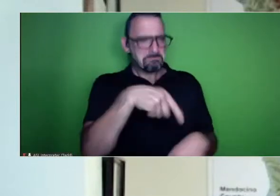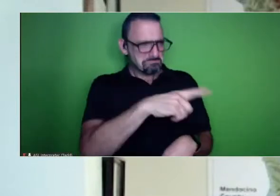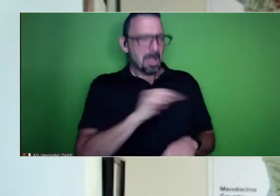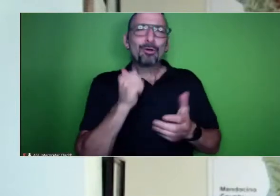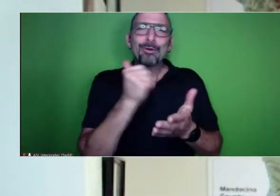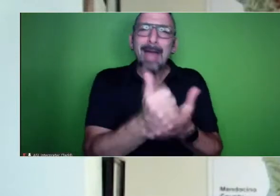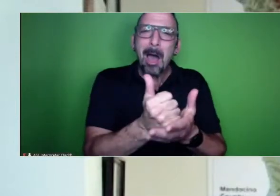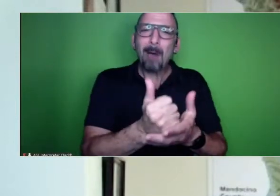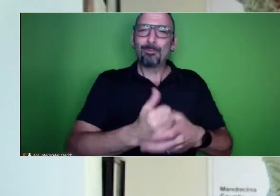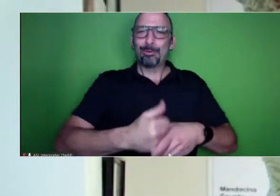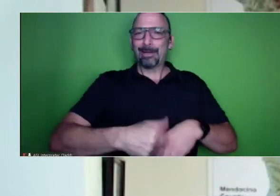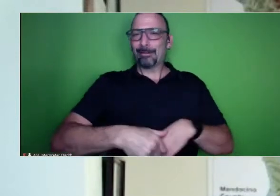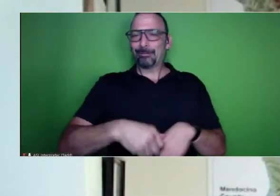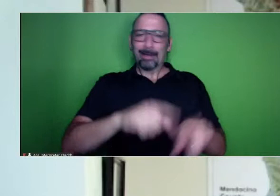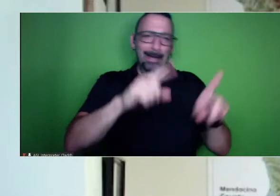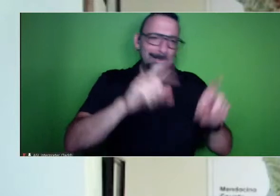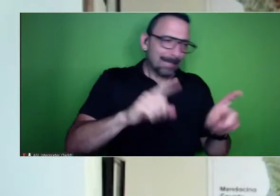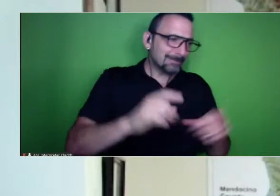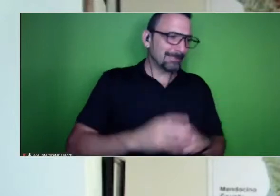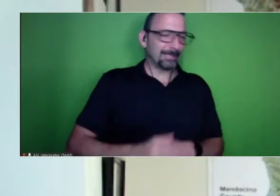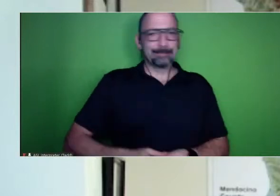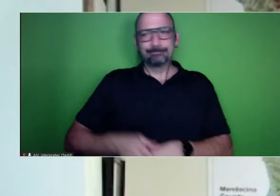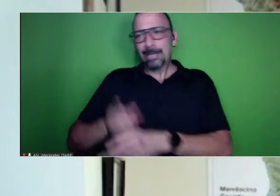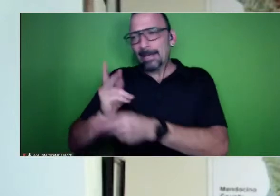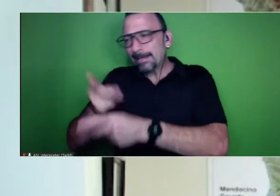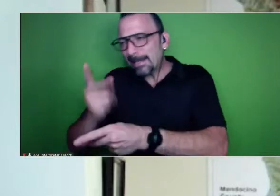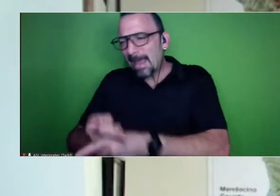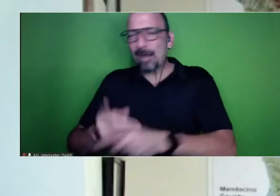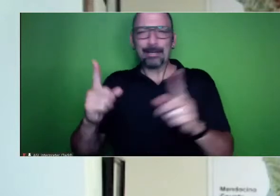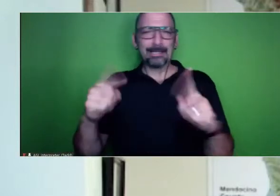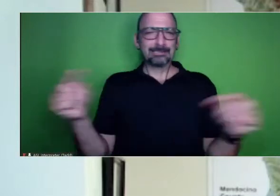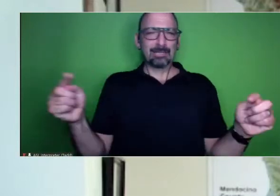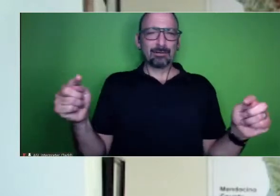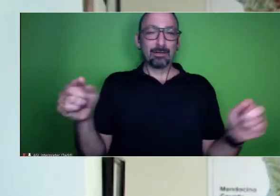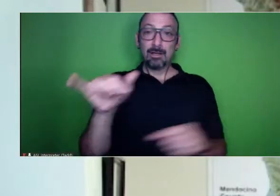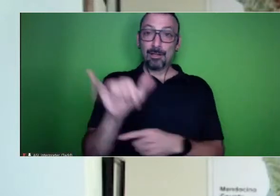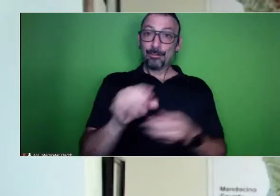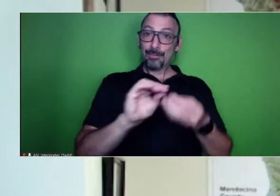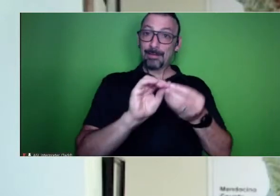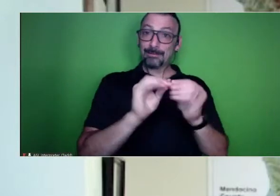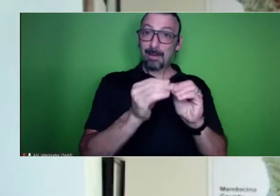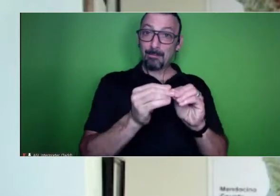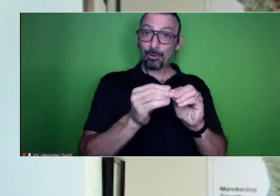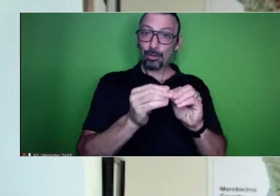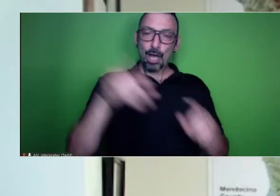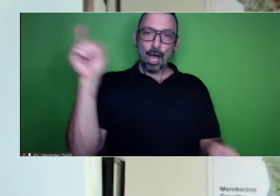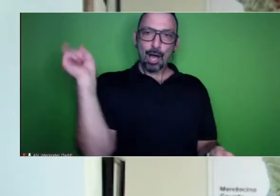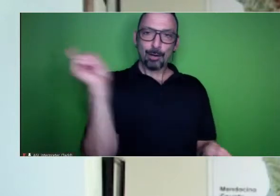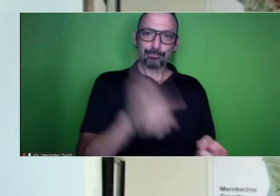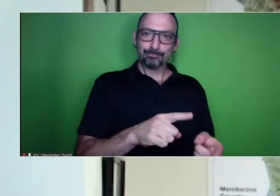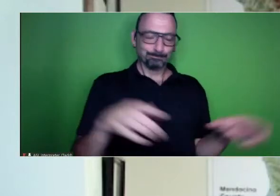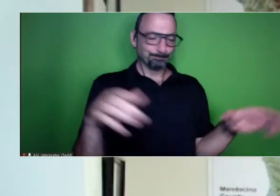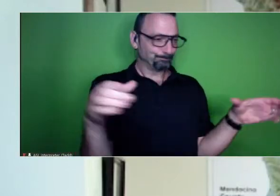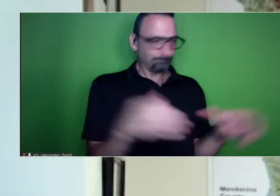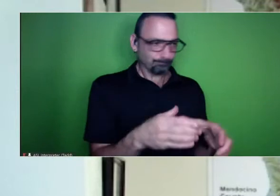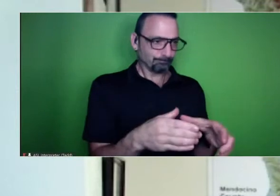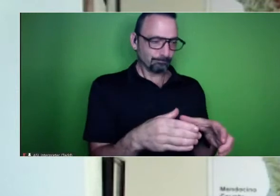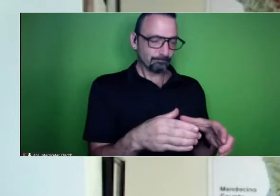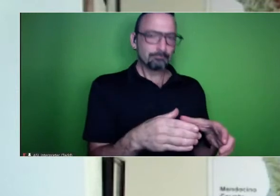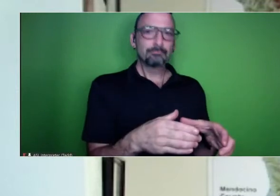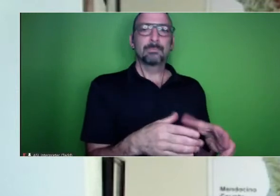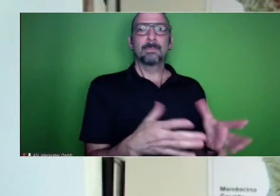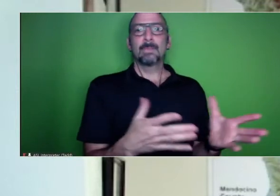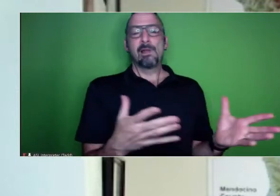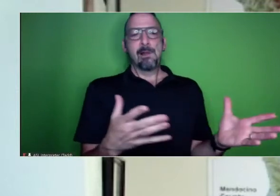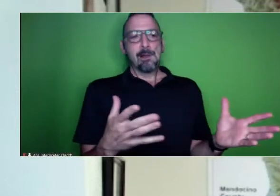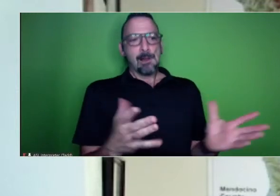keeping and even care within the hospitals. That number has decreased significantly, and it's no